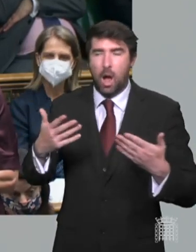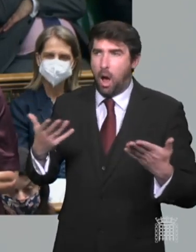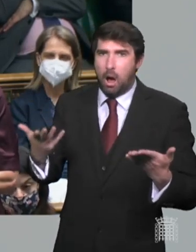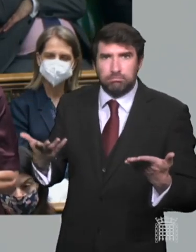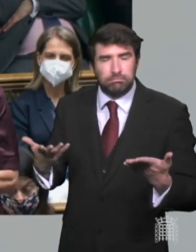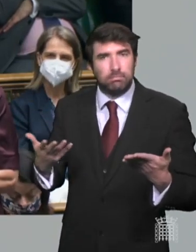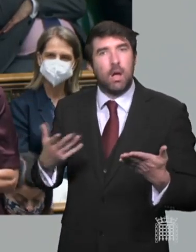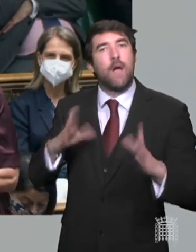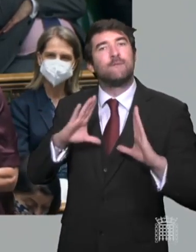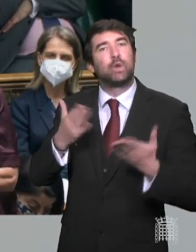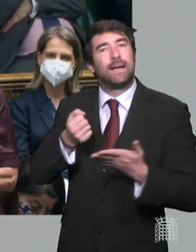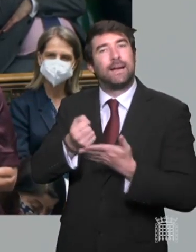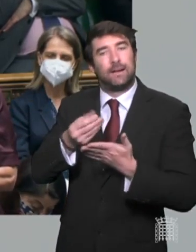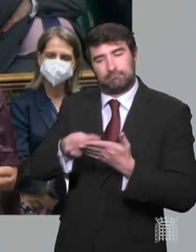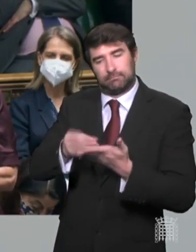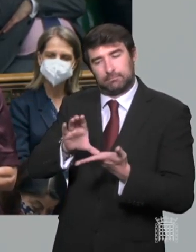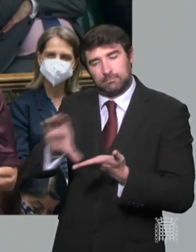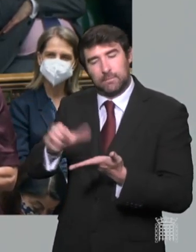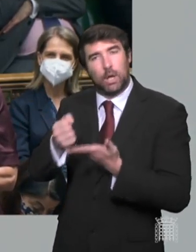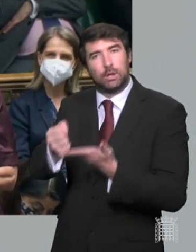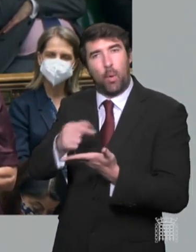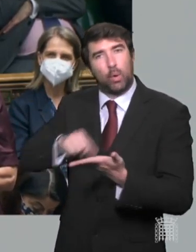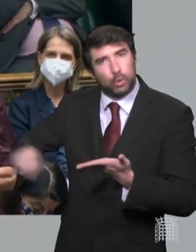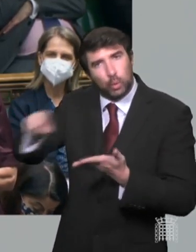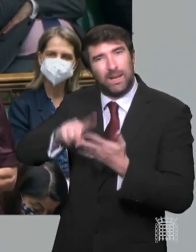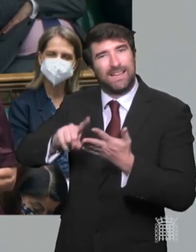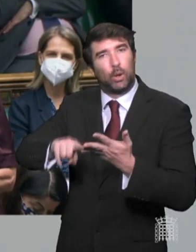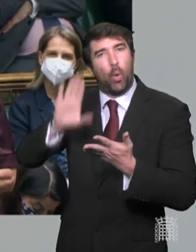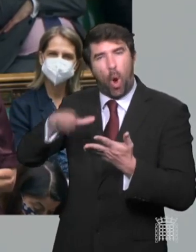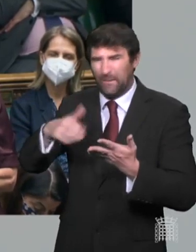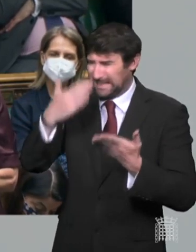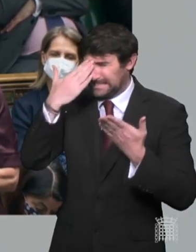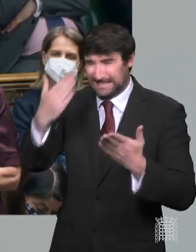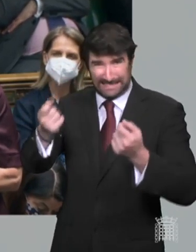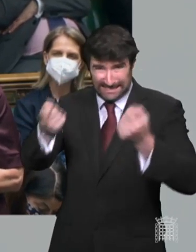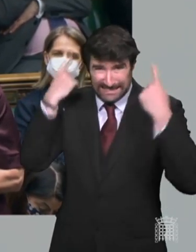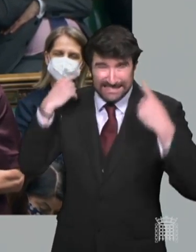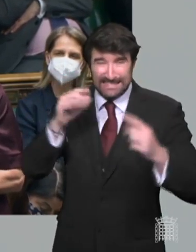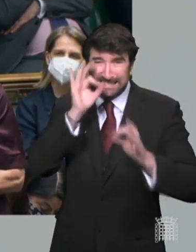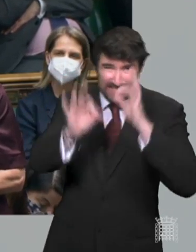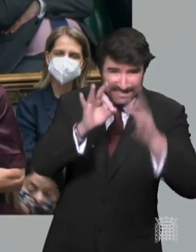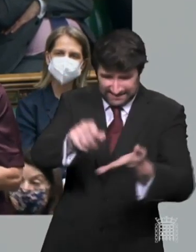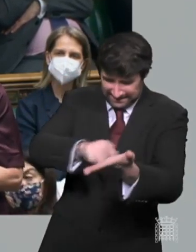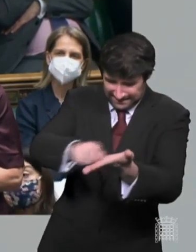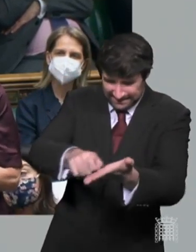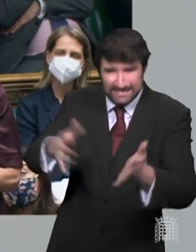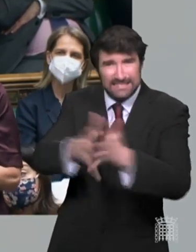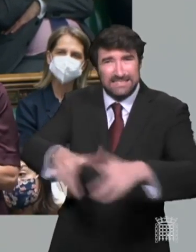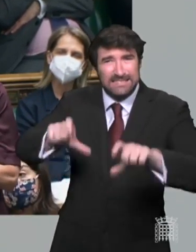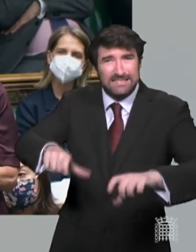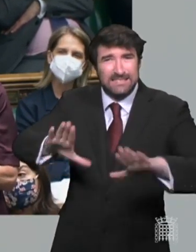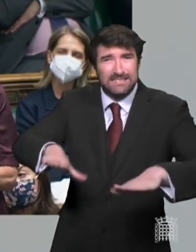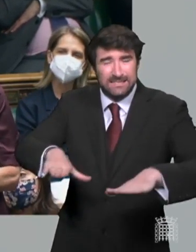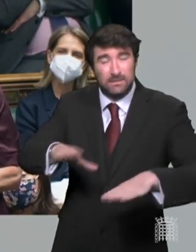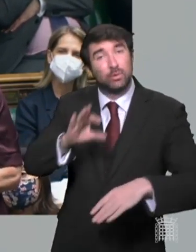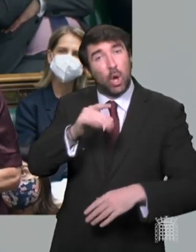So can I ask the Prime Minister what practical support will be provided to EU citizens still navigating this system, and what does the Prime Minister advise my constituent to do